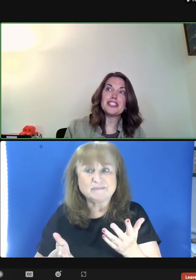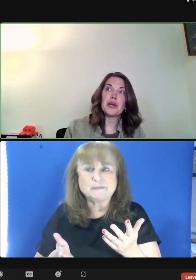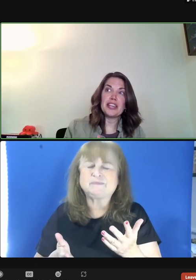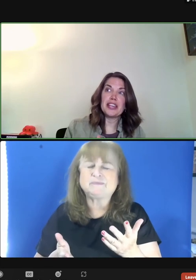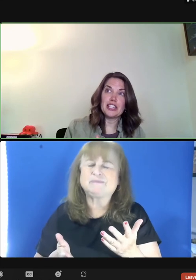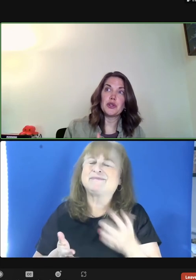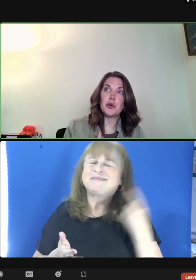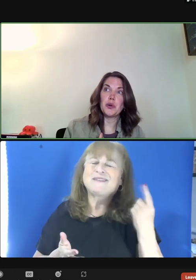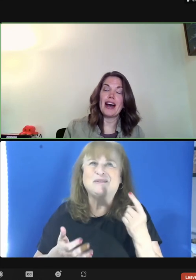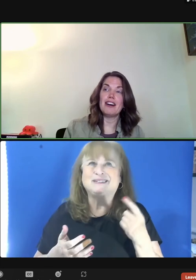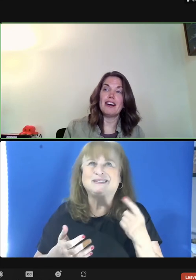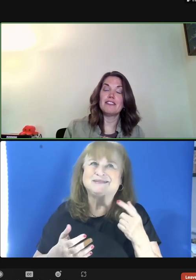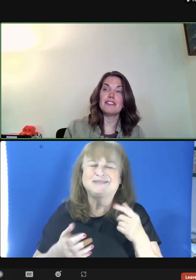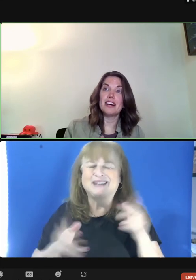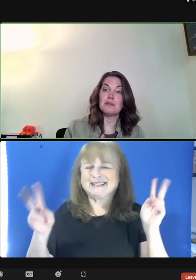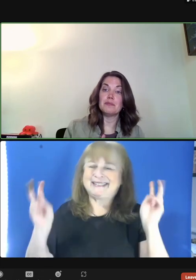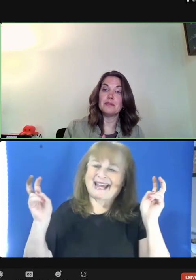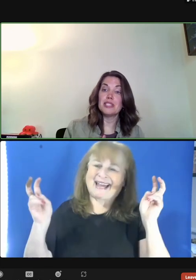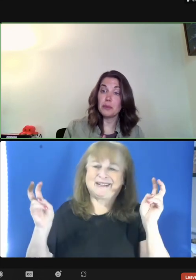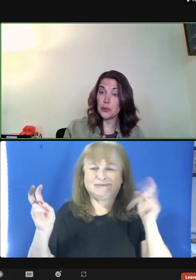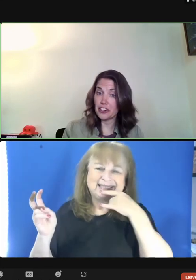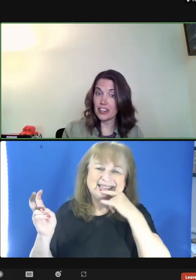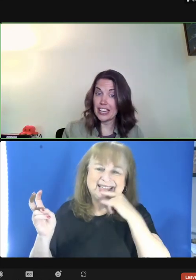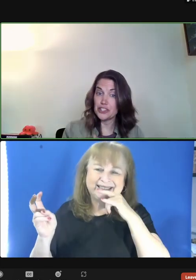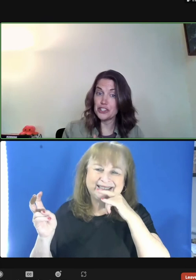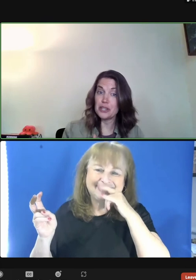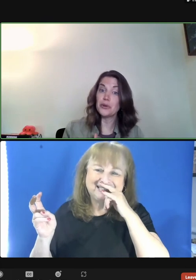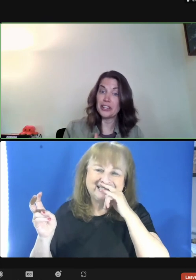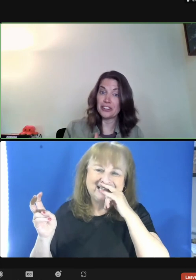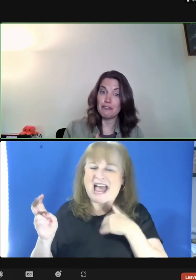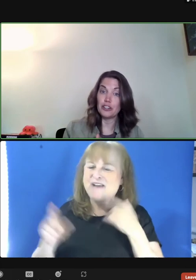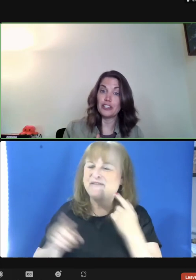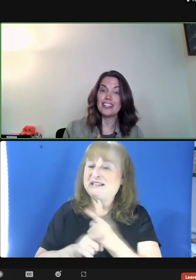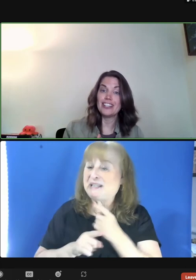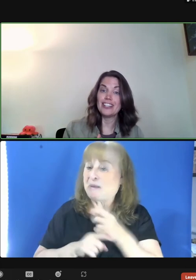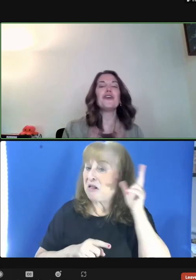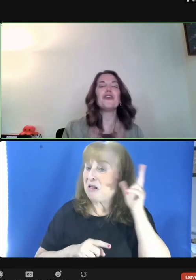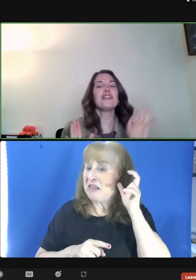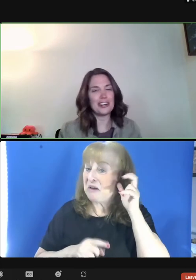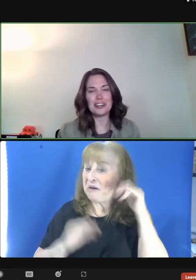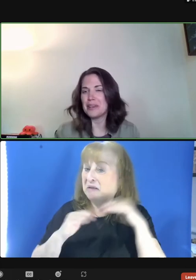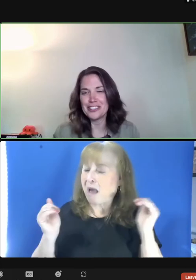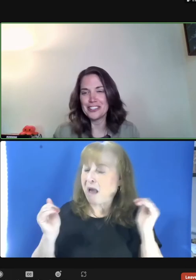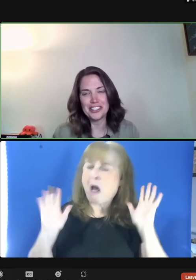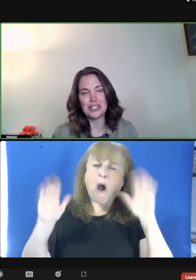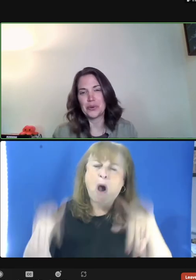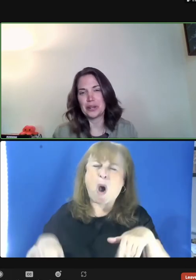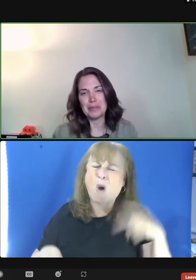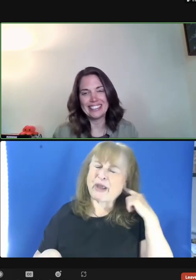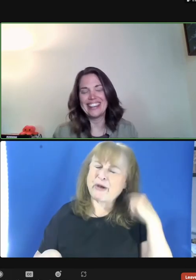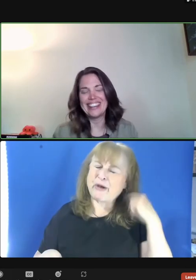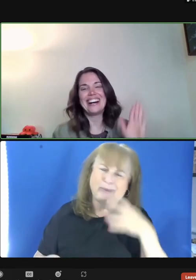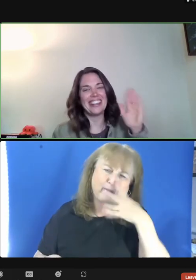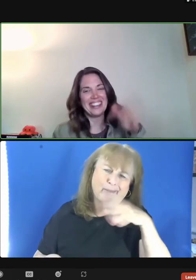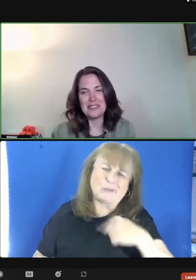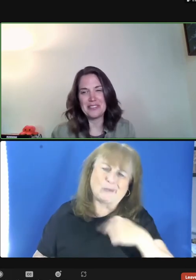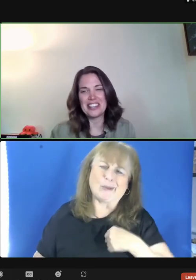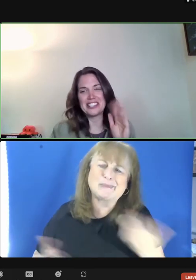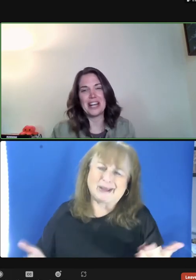There's always the saying with kids who have typical hearing level, oh, they heard me, they're just ignoring